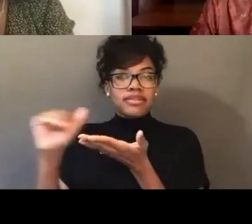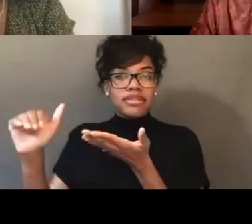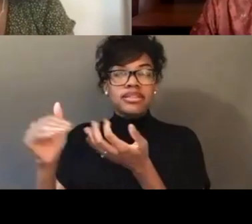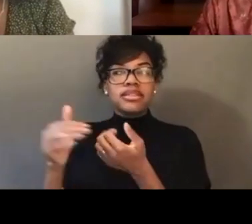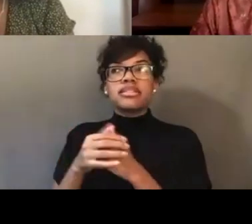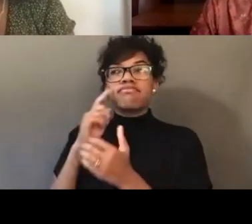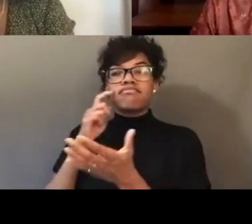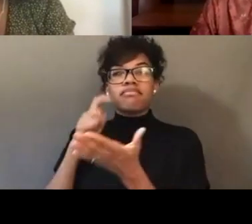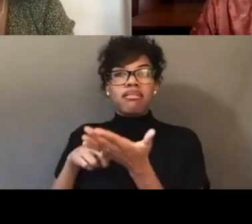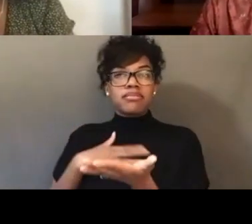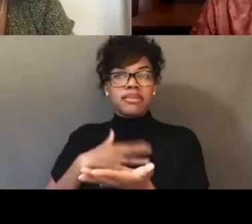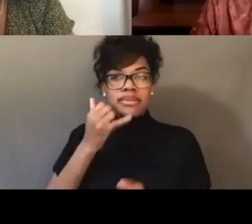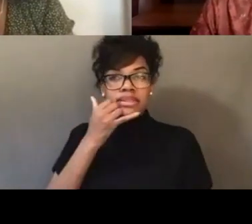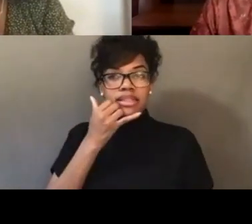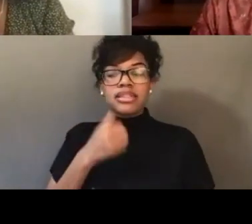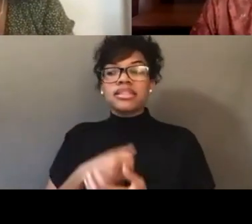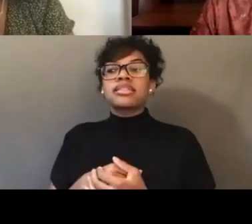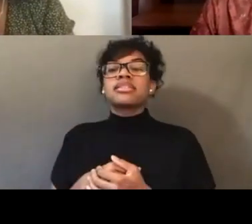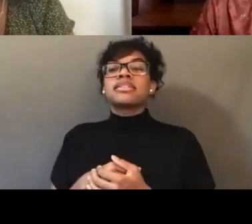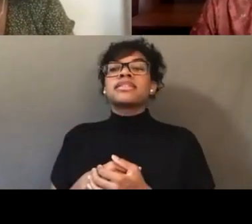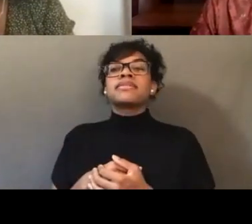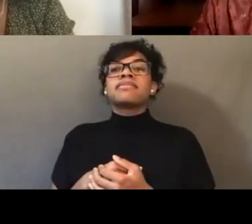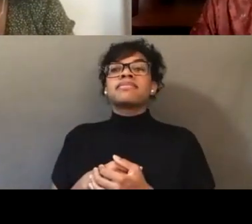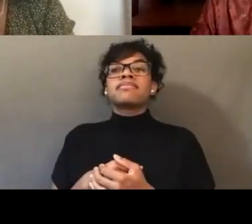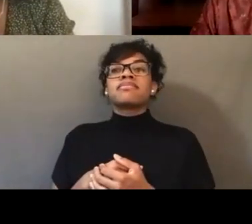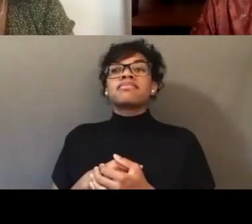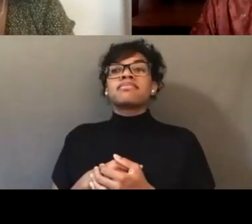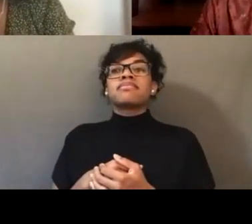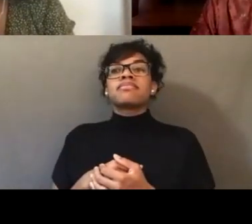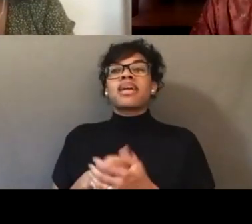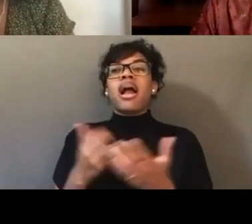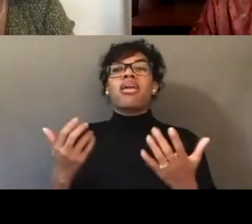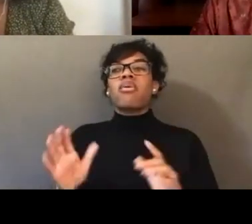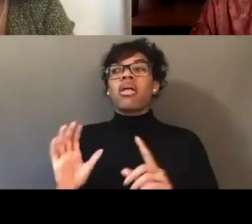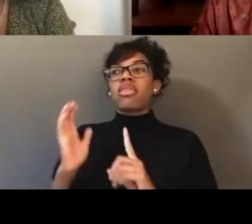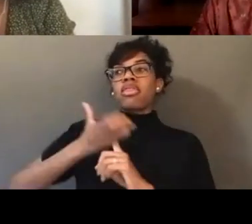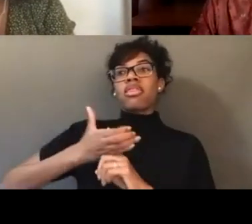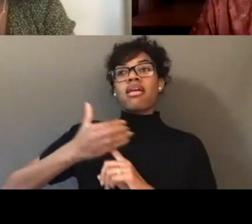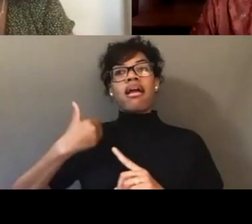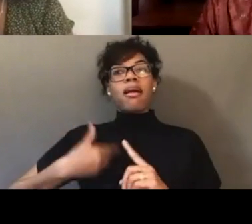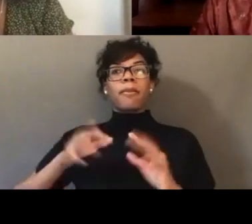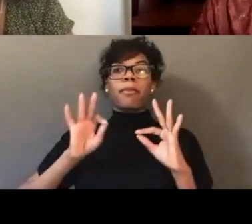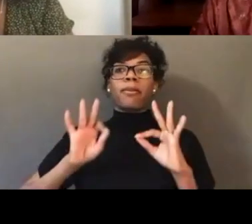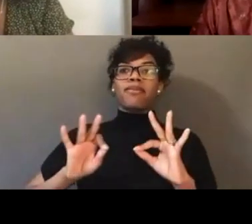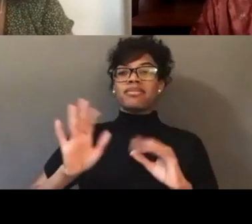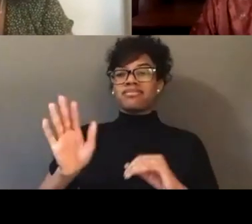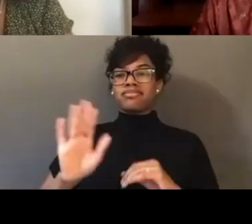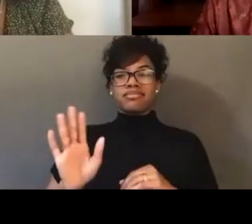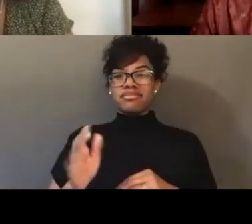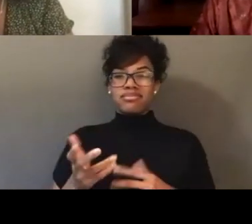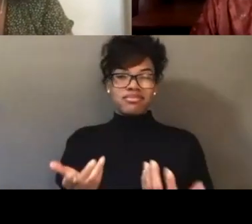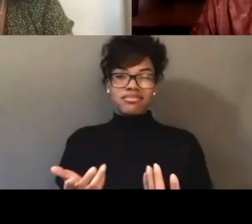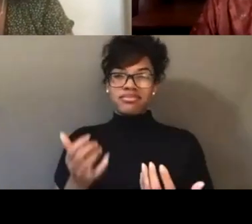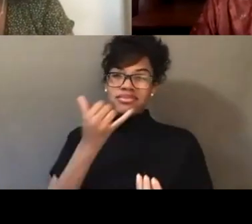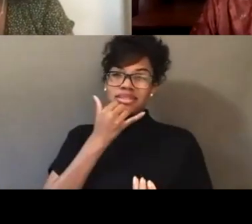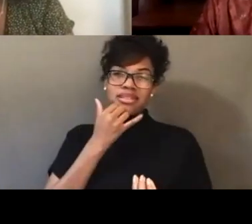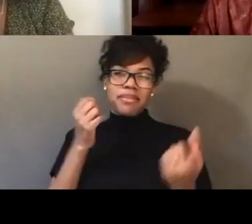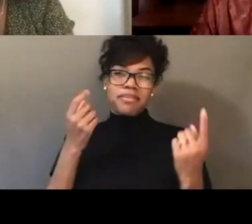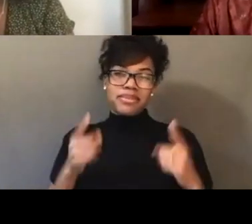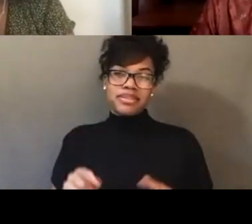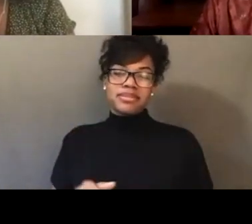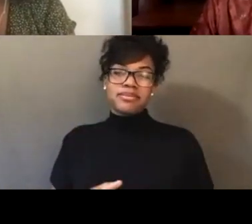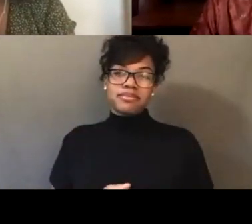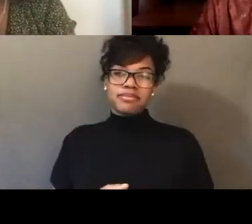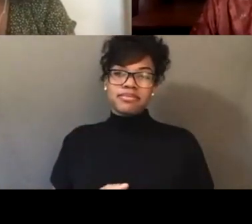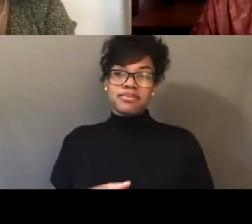want to promote some like bogus model of perfection out here. The mistakes I made today